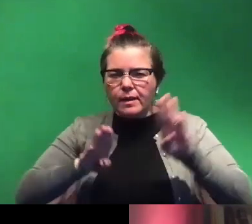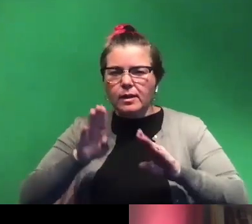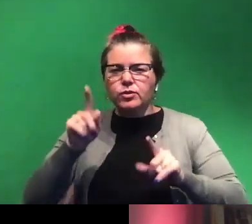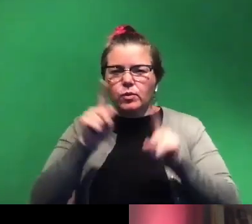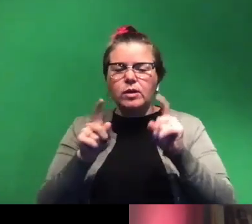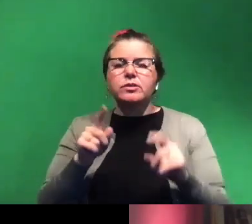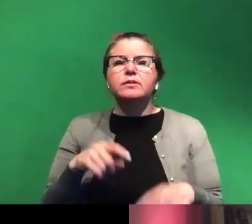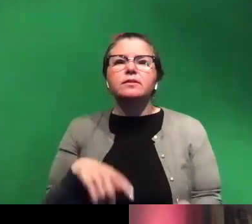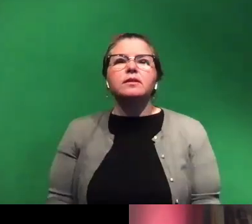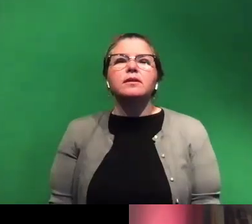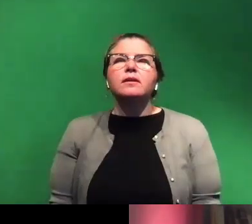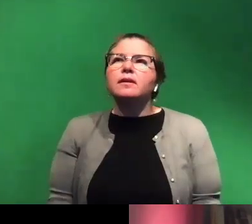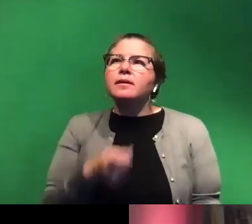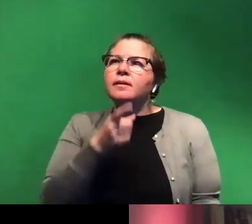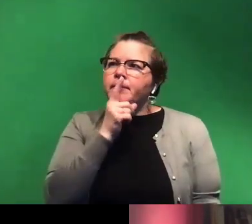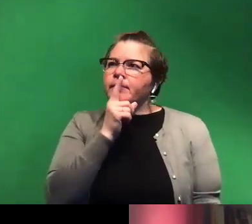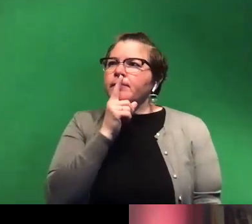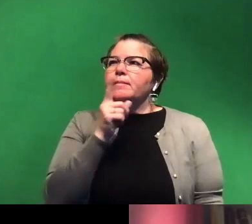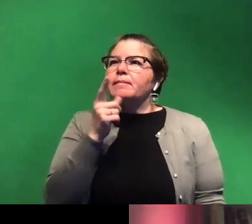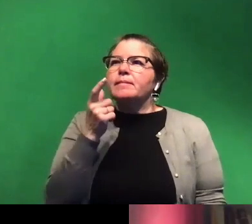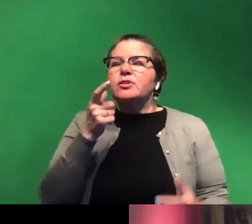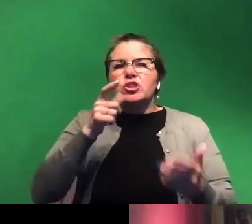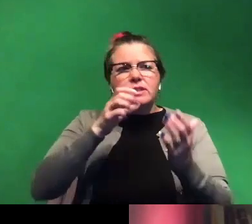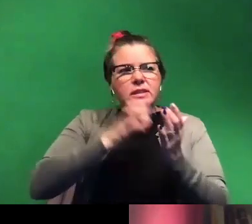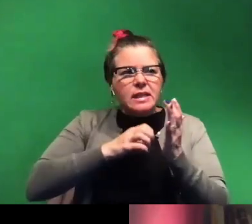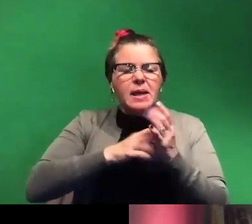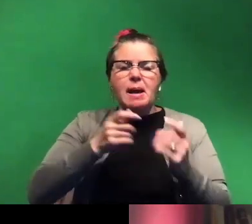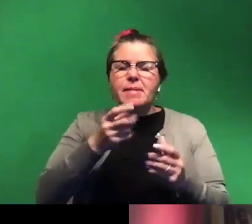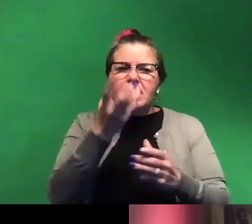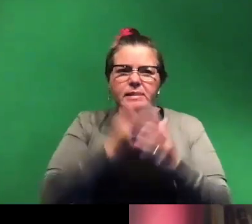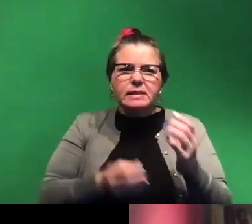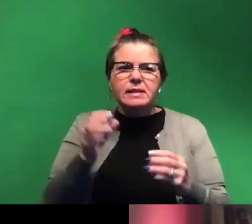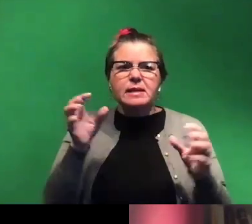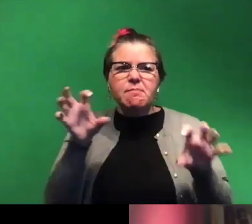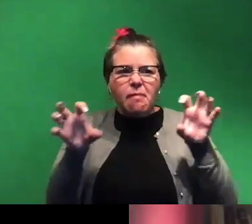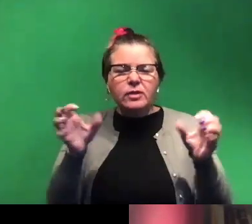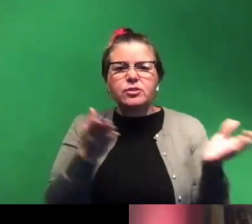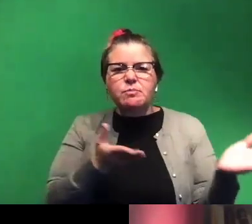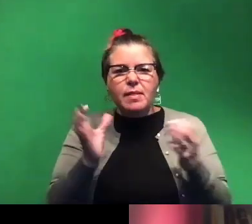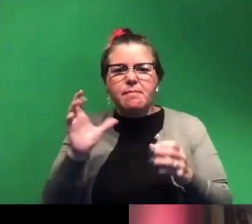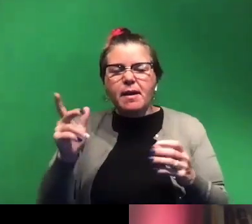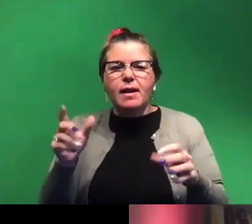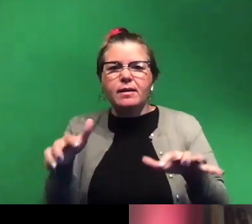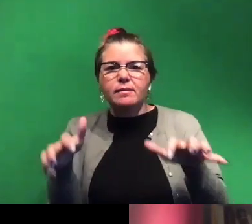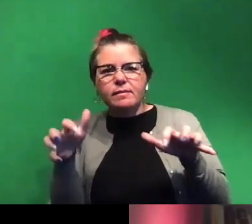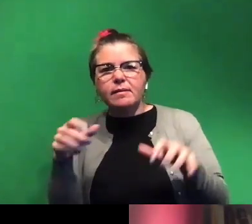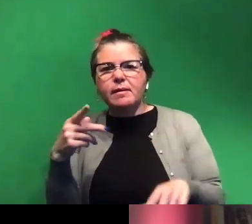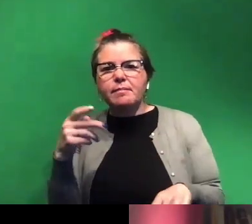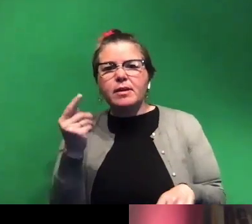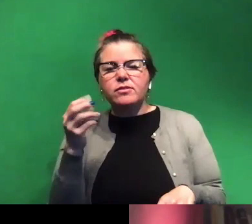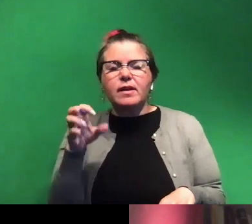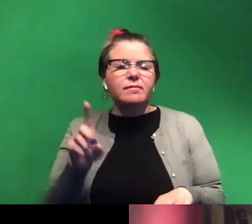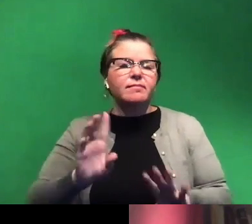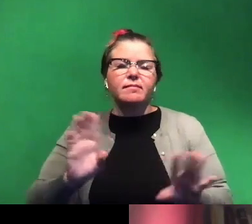this great age of digging up extinct monsters, bring them back petrified, as one book was called, but really like from